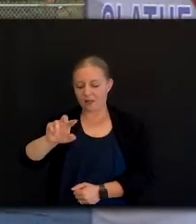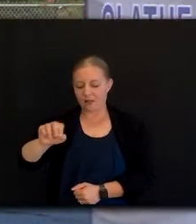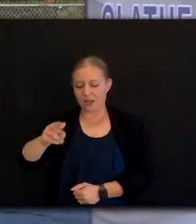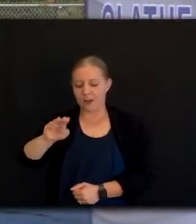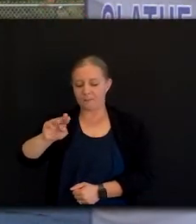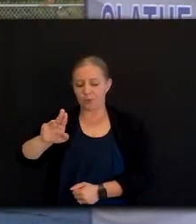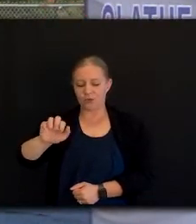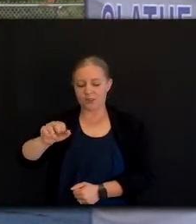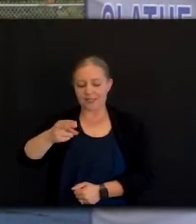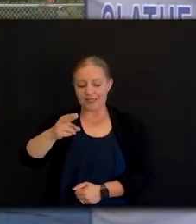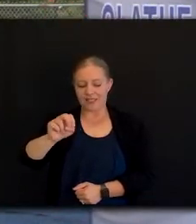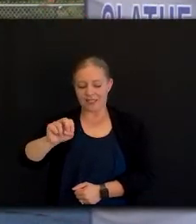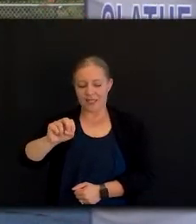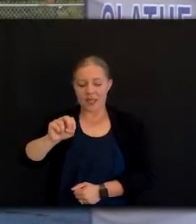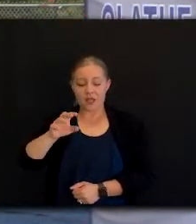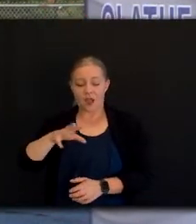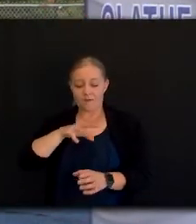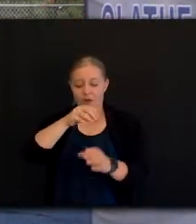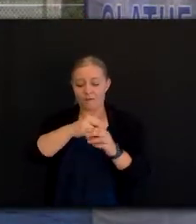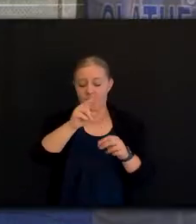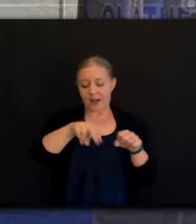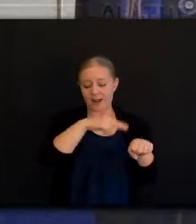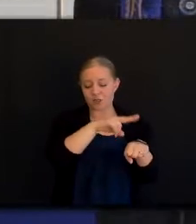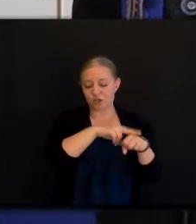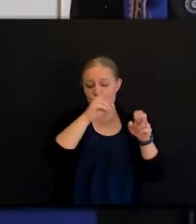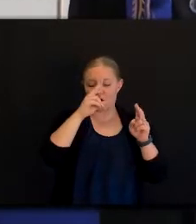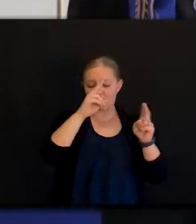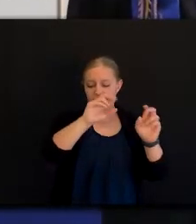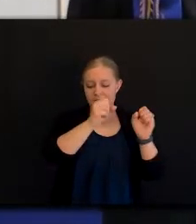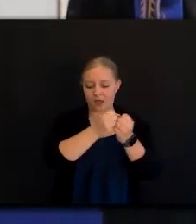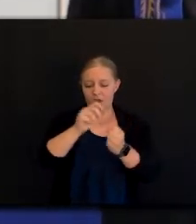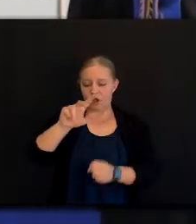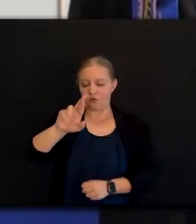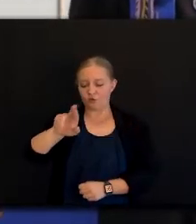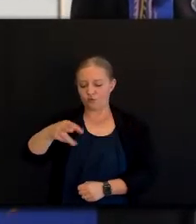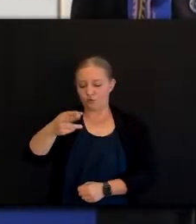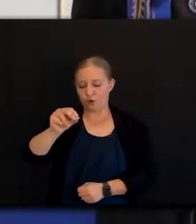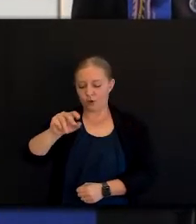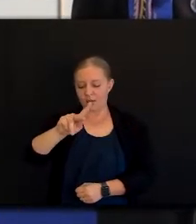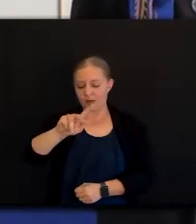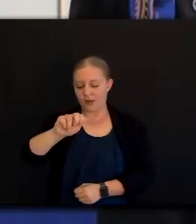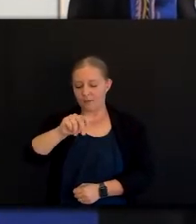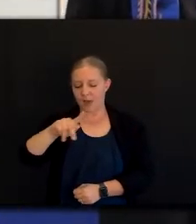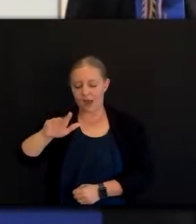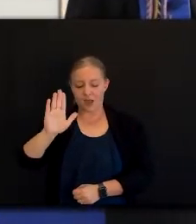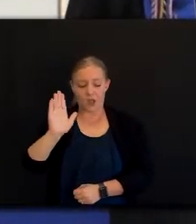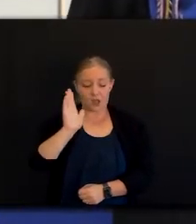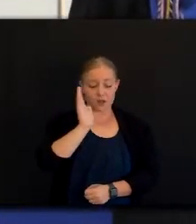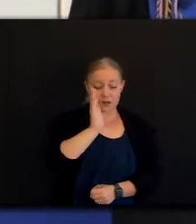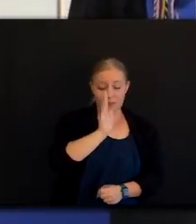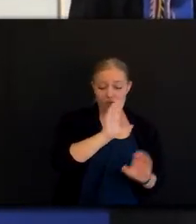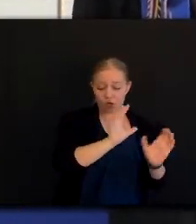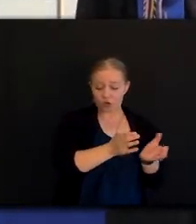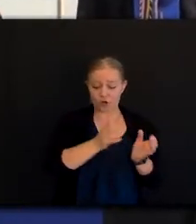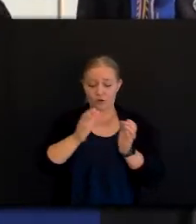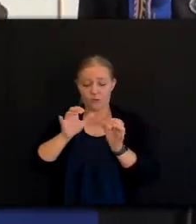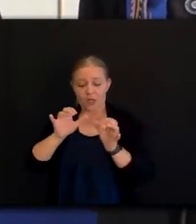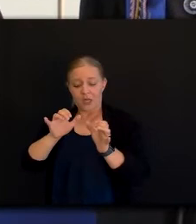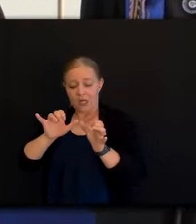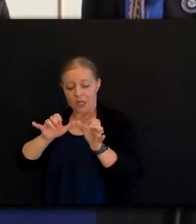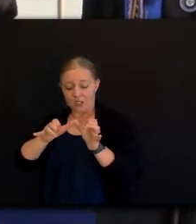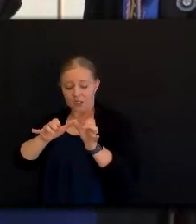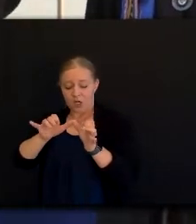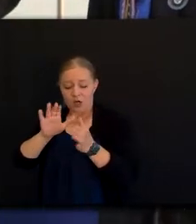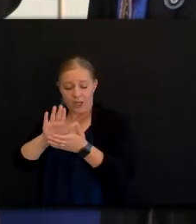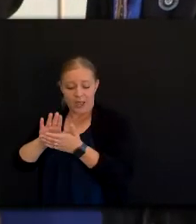and Forensics, Engineering Academy and Technology Student Association. Ashna will attend Fordham University in New York and major in Environmental